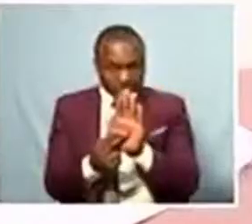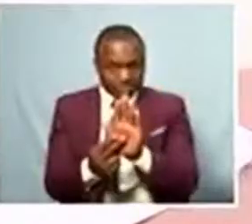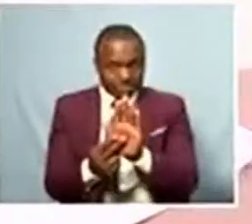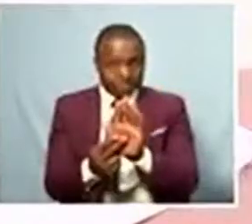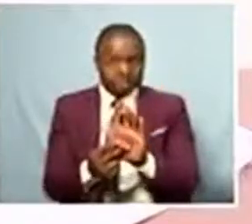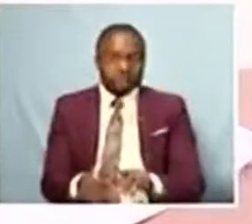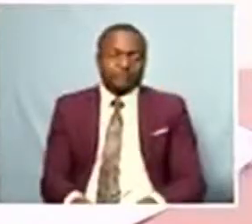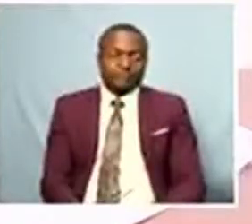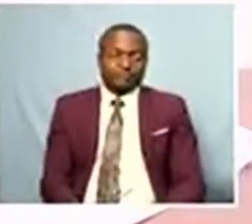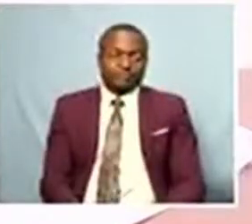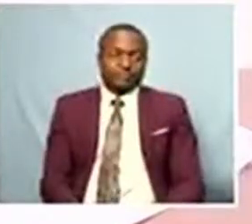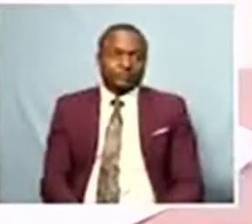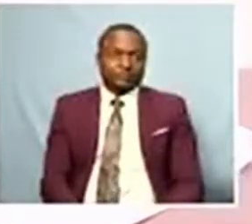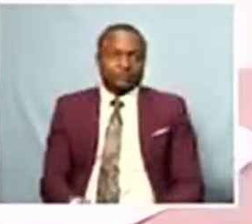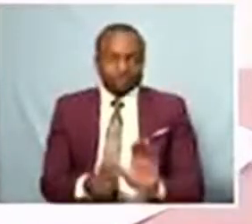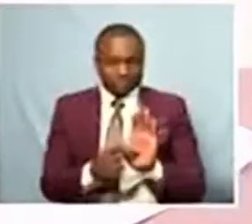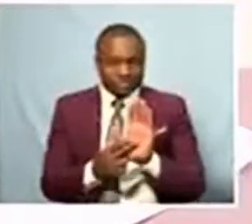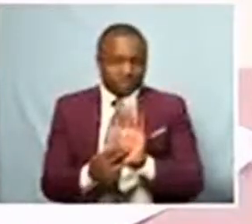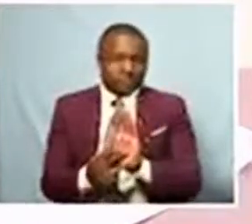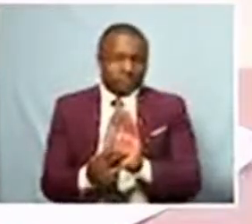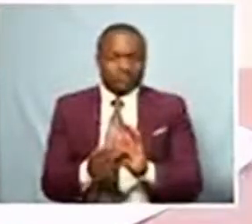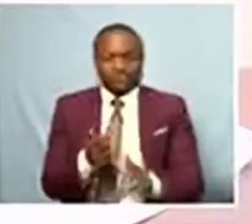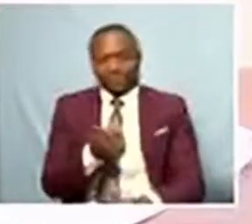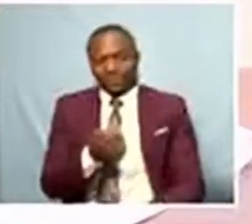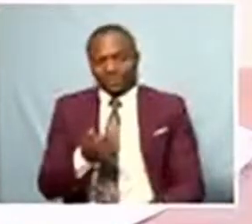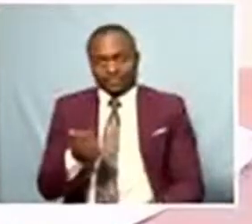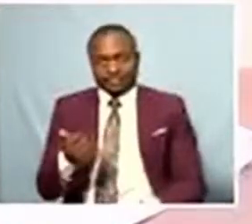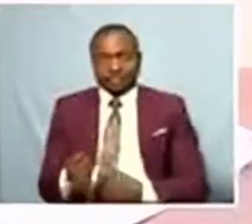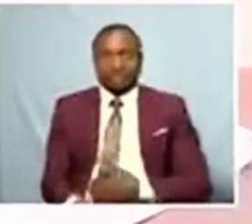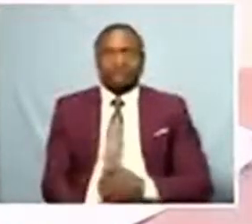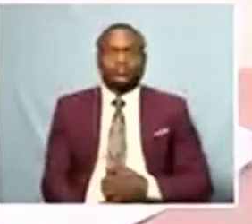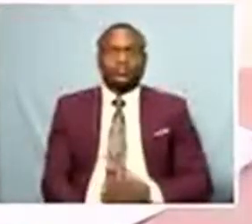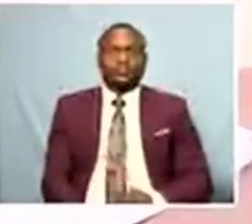being prescribed elsewhere.